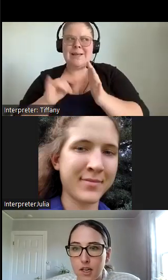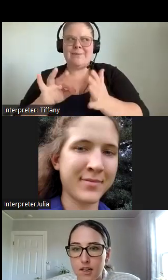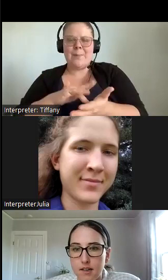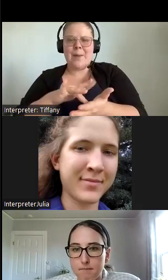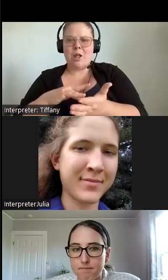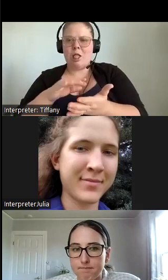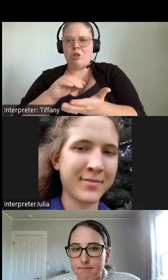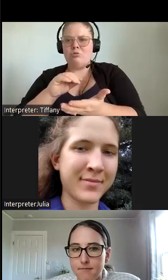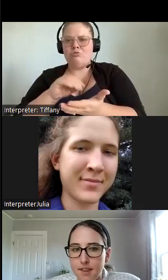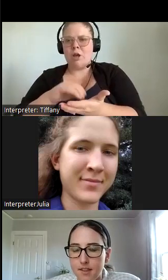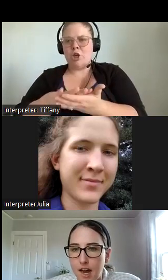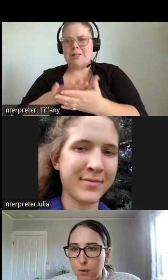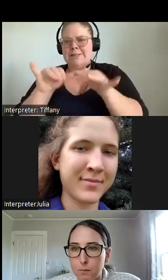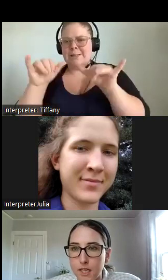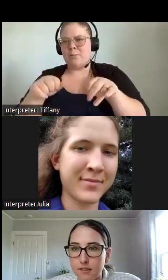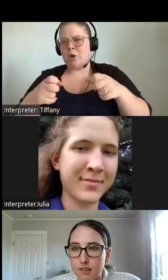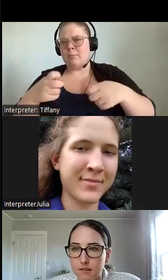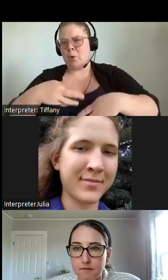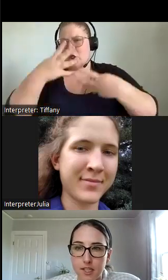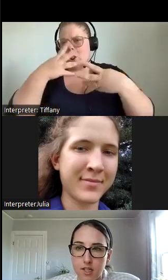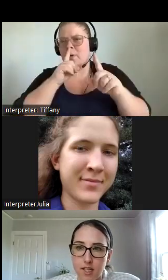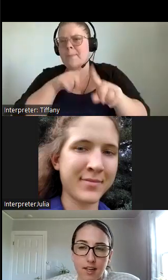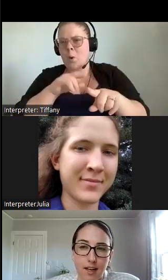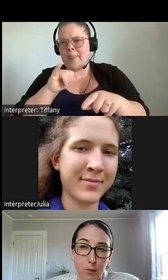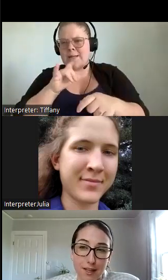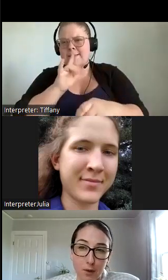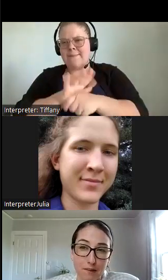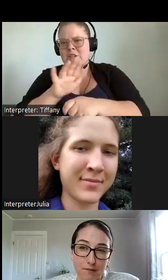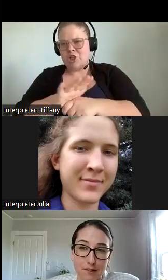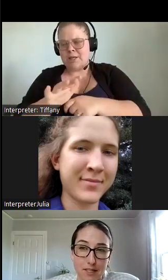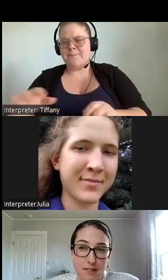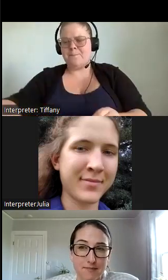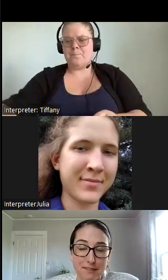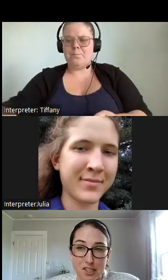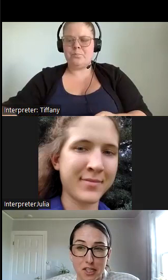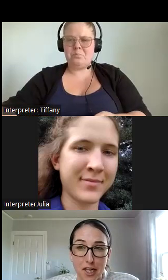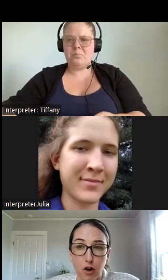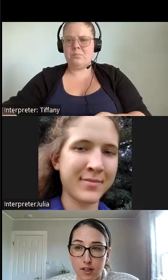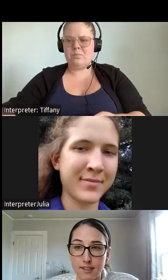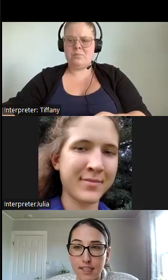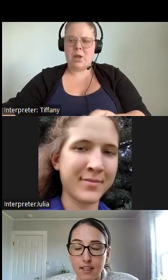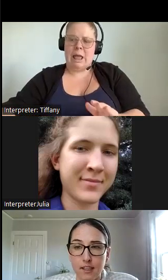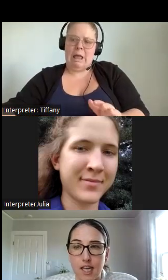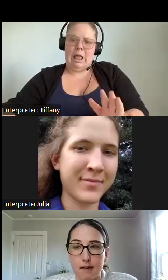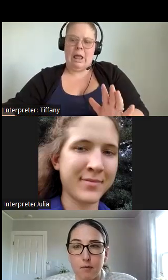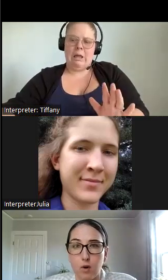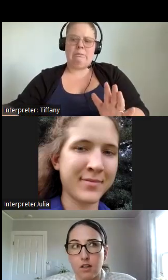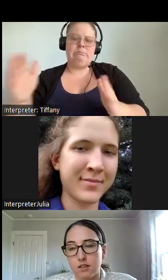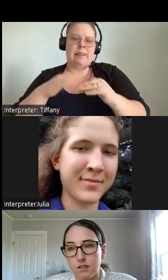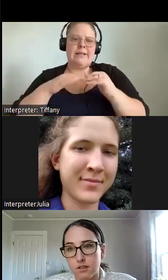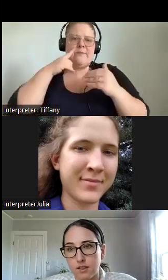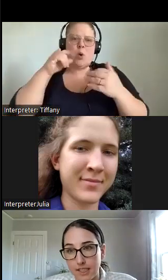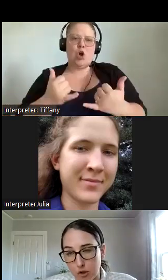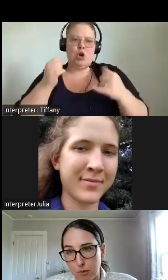pull, then that would be sufficient the way that we've envisioned it currently